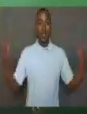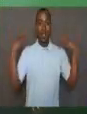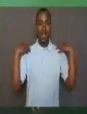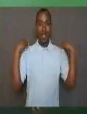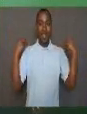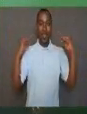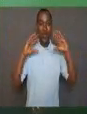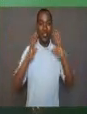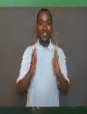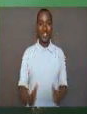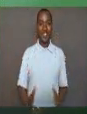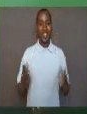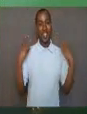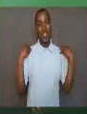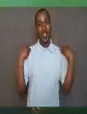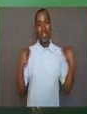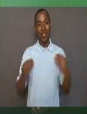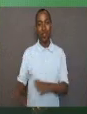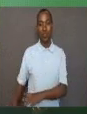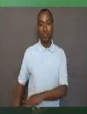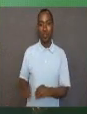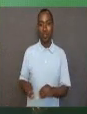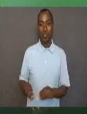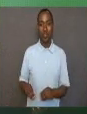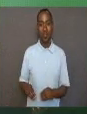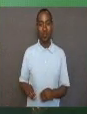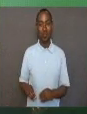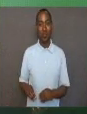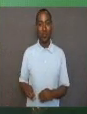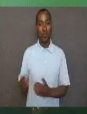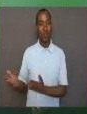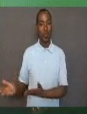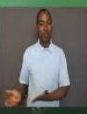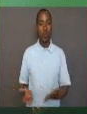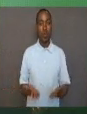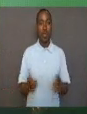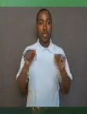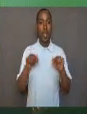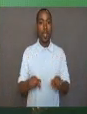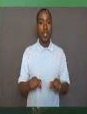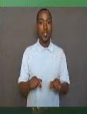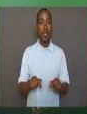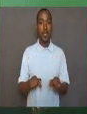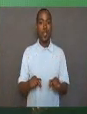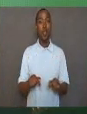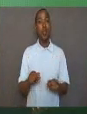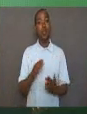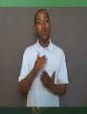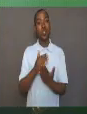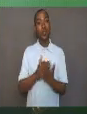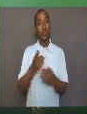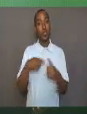Hello, teacher. Hello, students. Welcome to today's lesson on